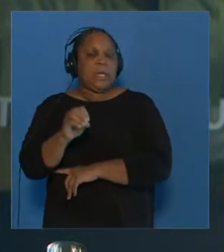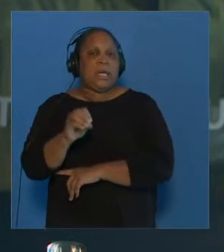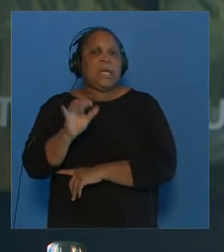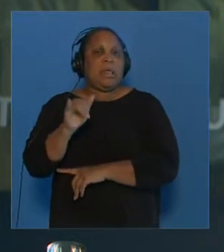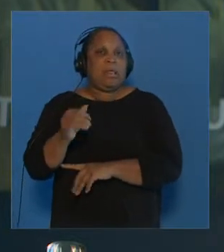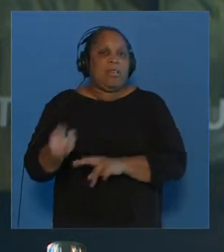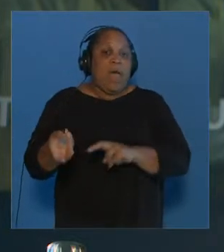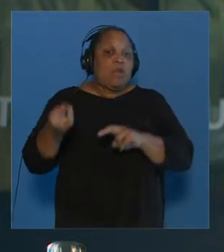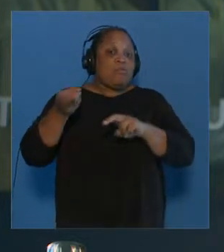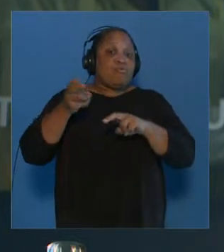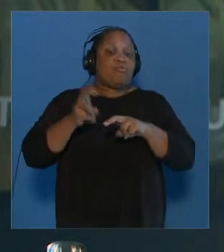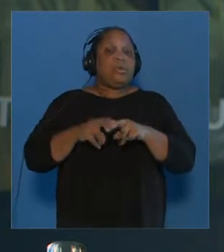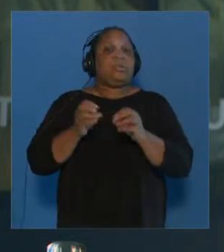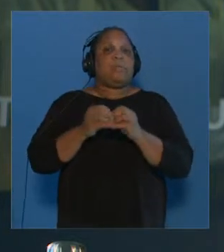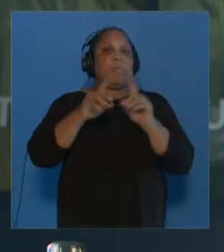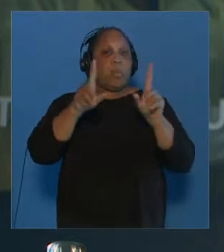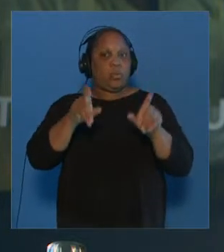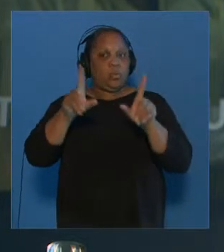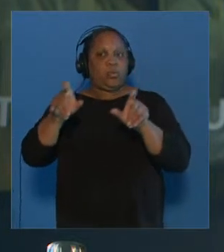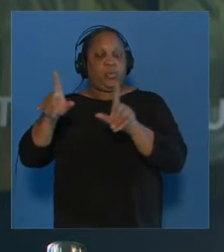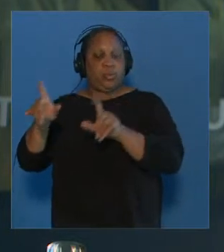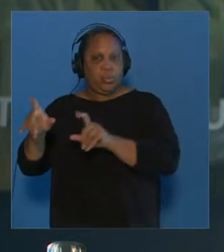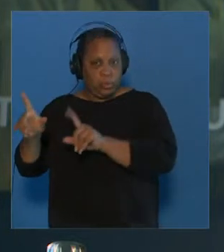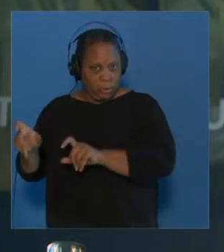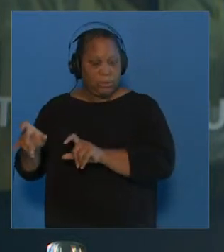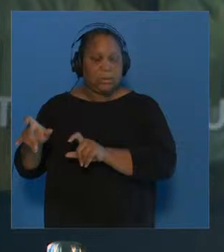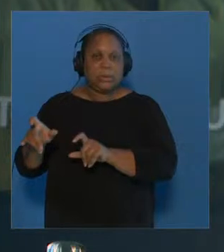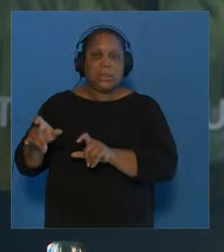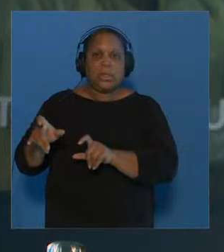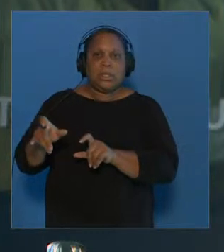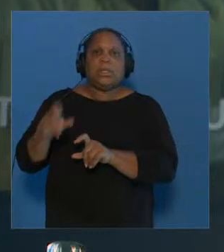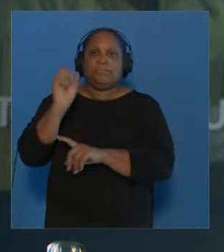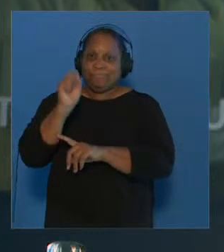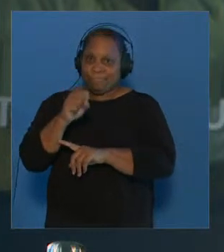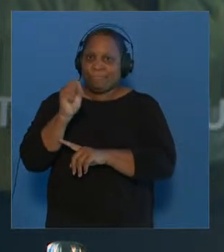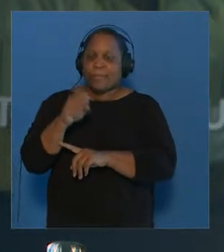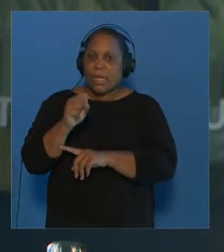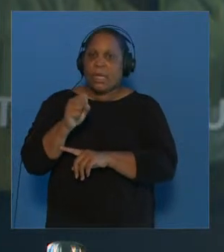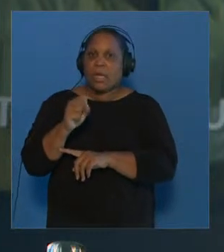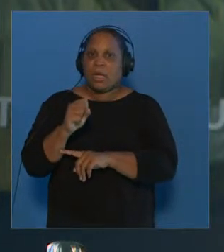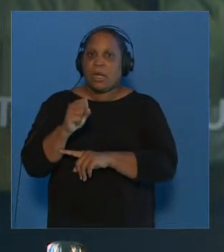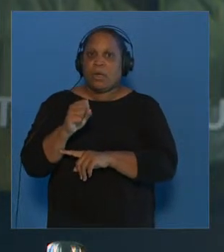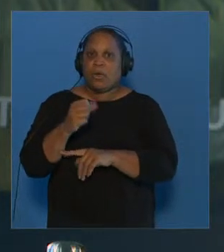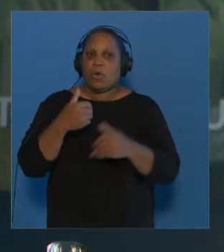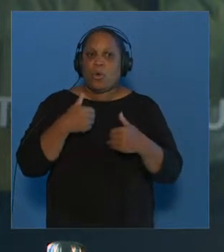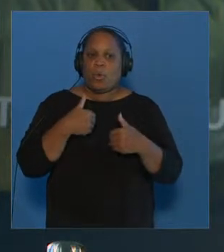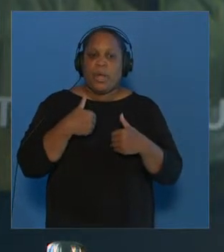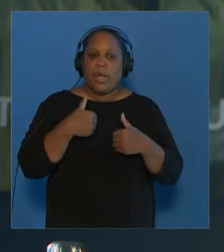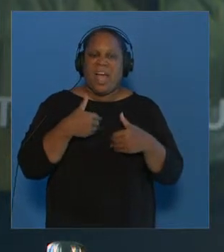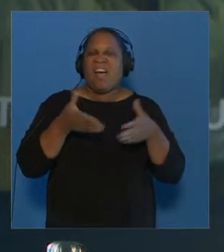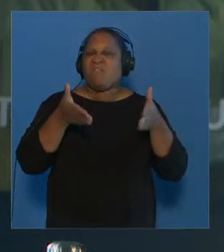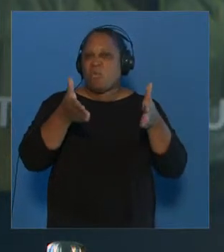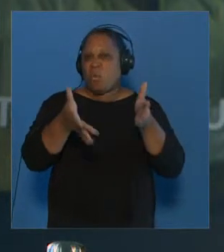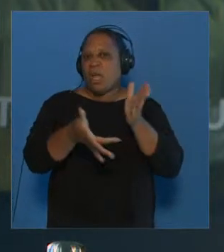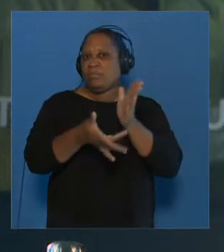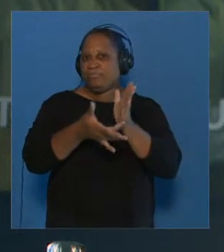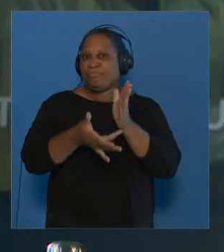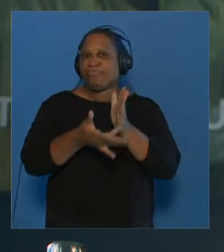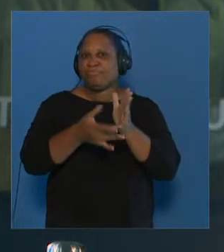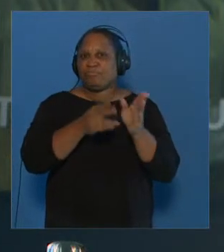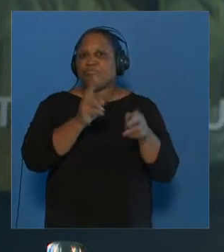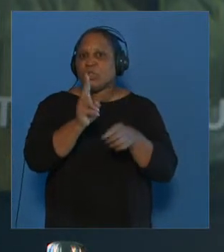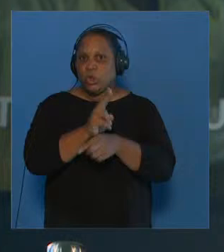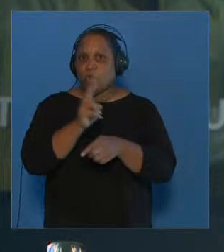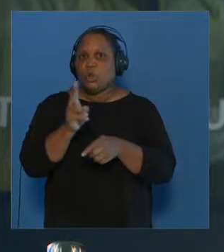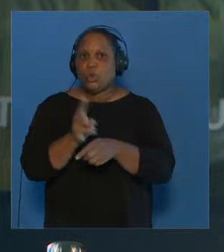percentage increases the more tests that you have. So we do have a format that's utilized a